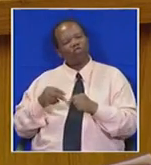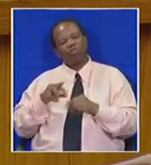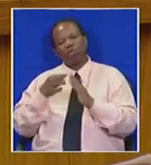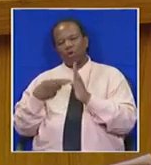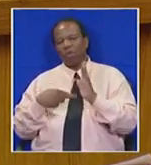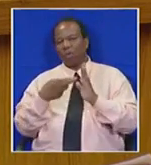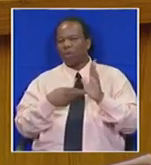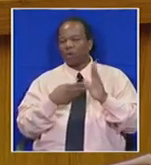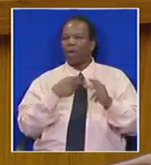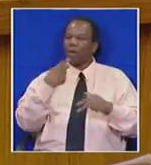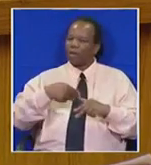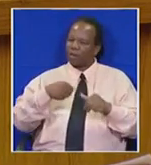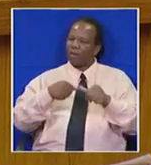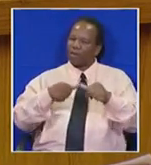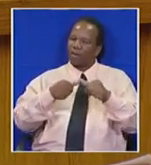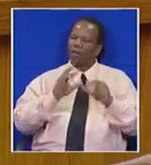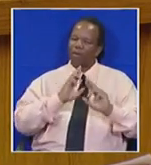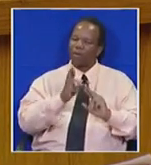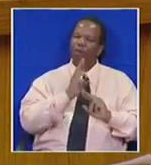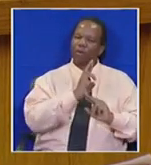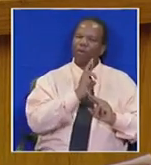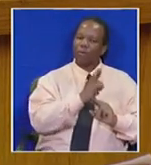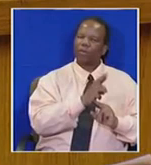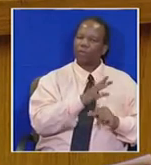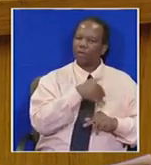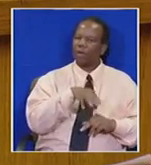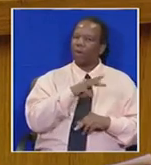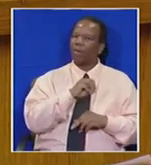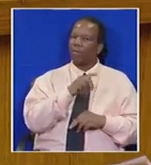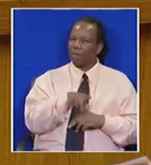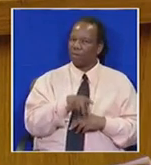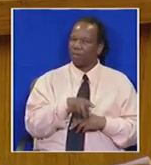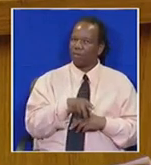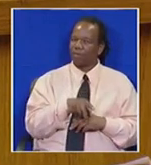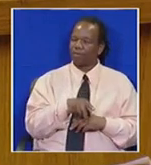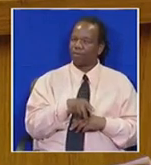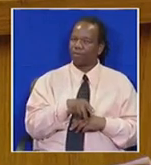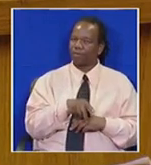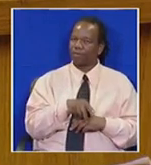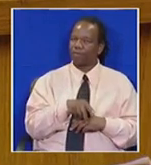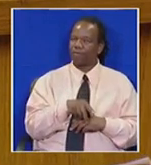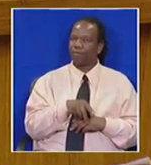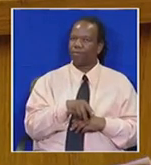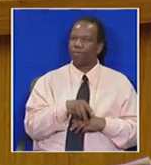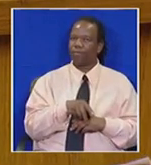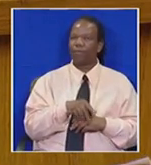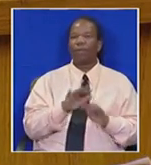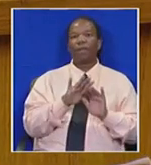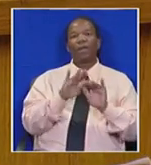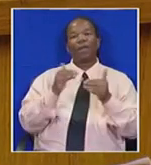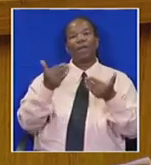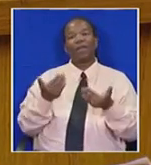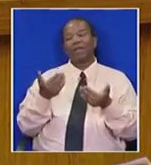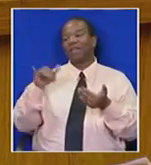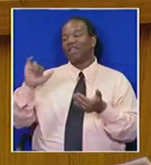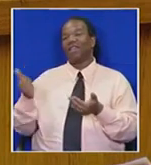been reported to us. The need for further elaboration on the PAM Bill is with